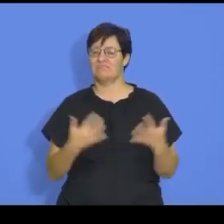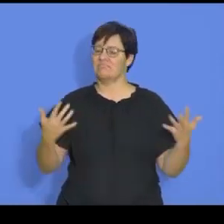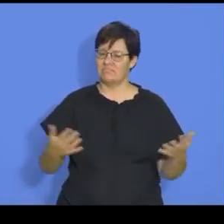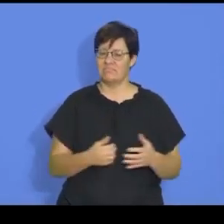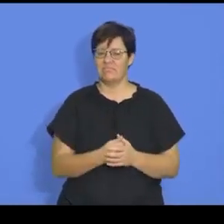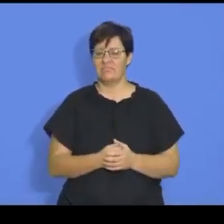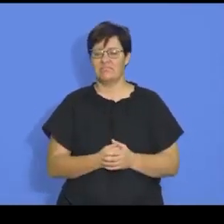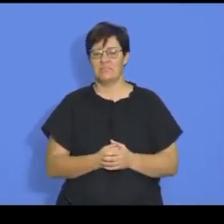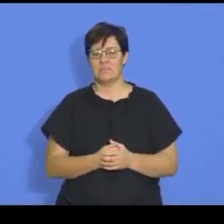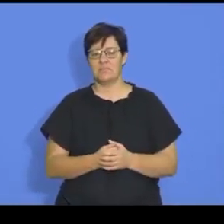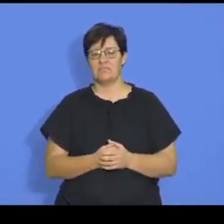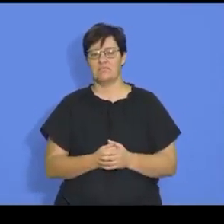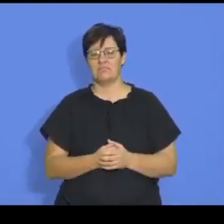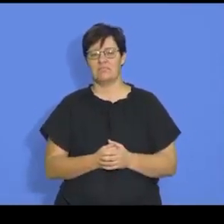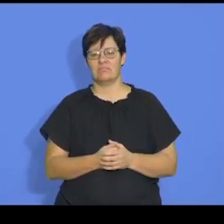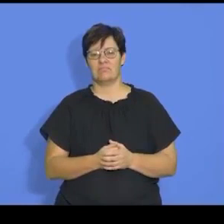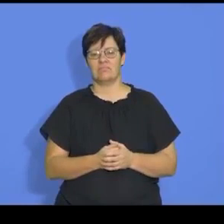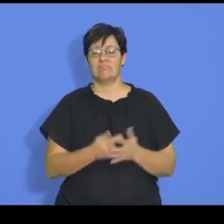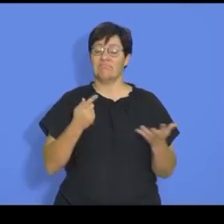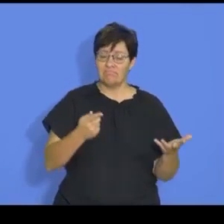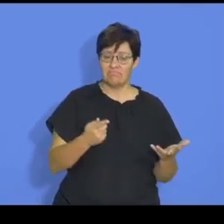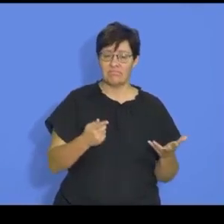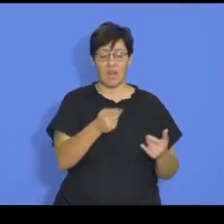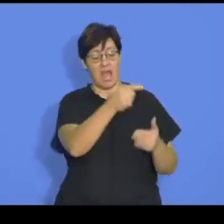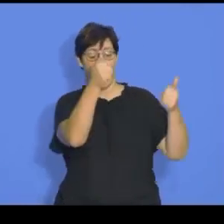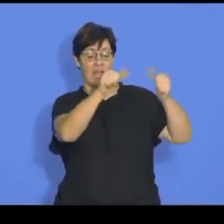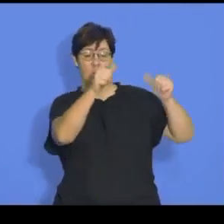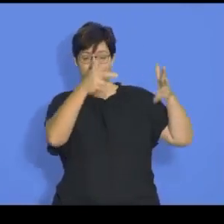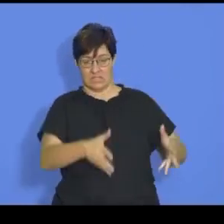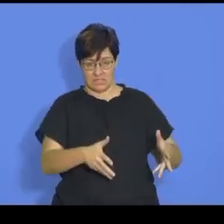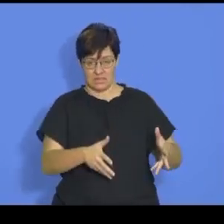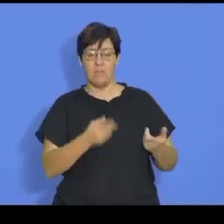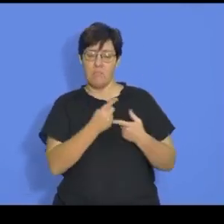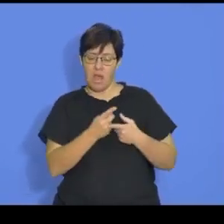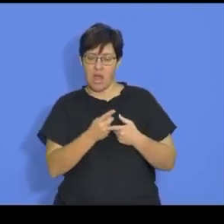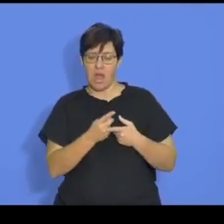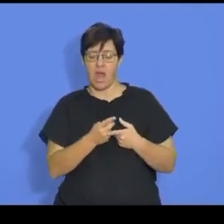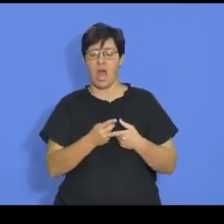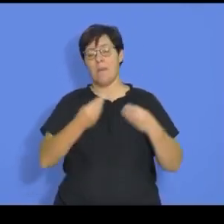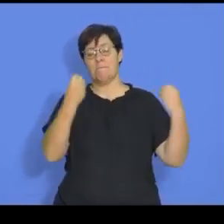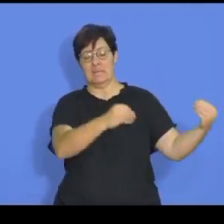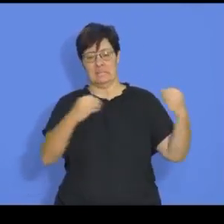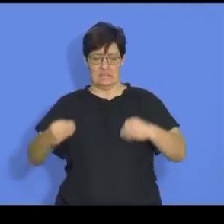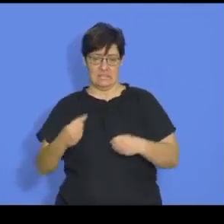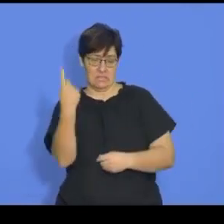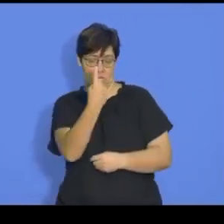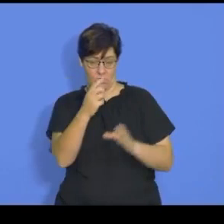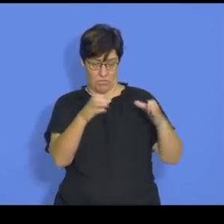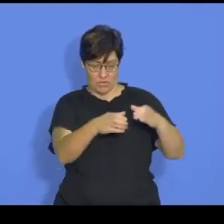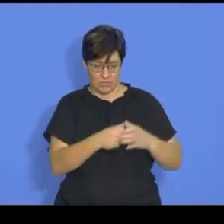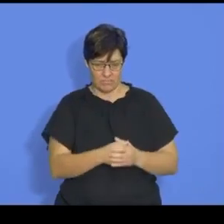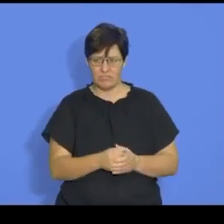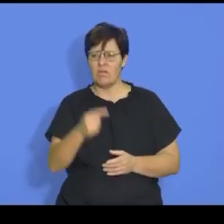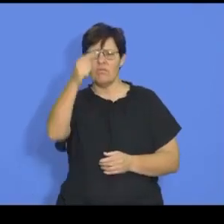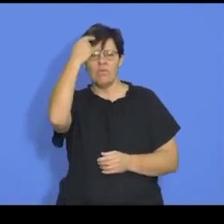Okay, now obviously you have been the accountants of a sole trader. So have you ever thought